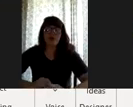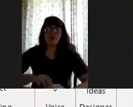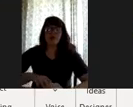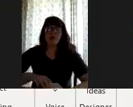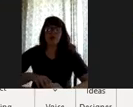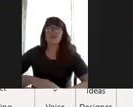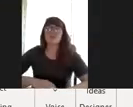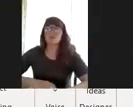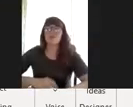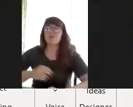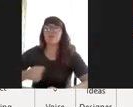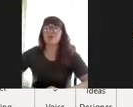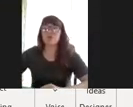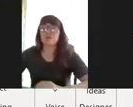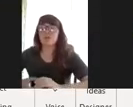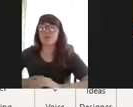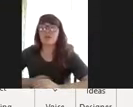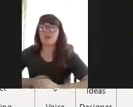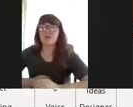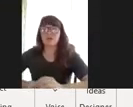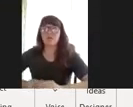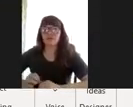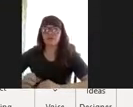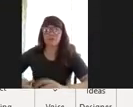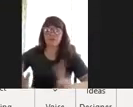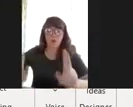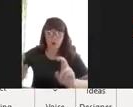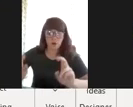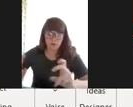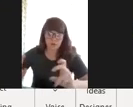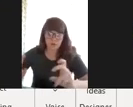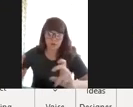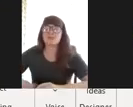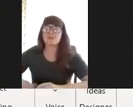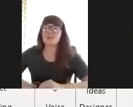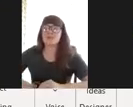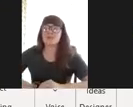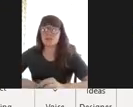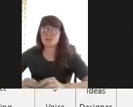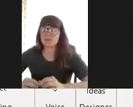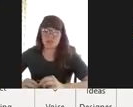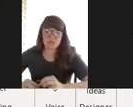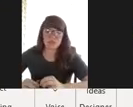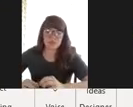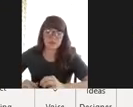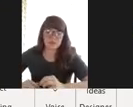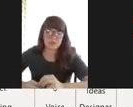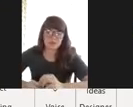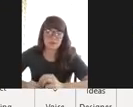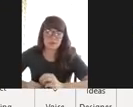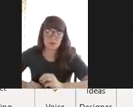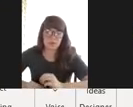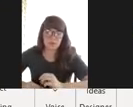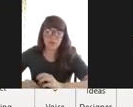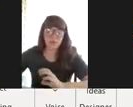Well, if you know something a lot, or if you overlearn it, like you just said, it's easier to teach it.